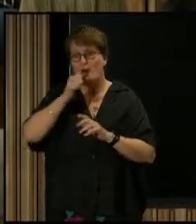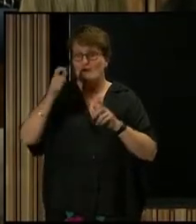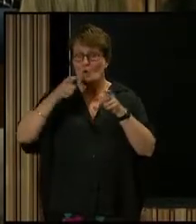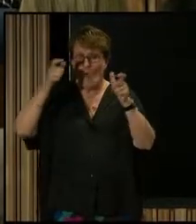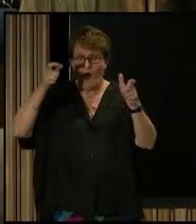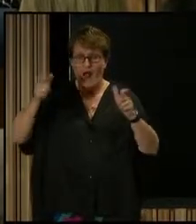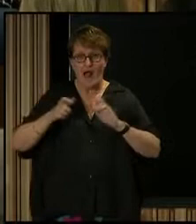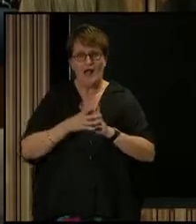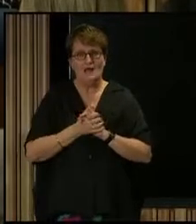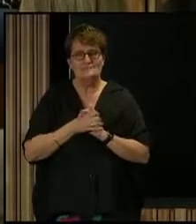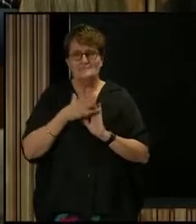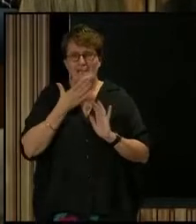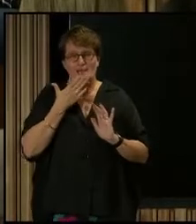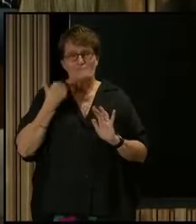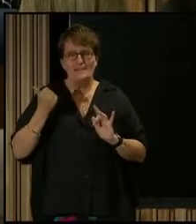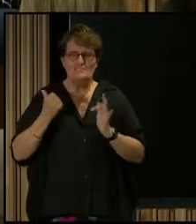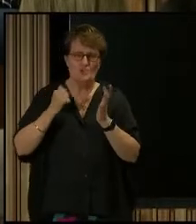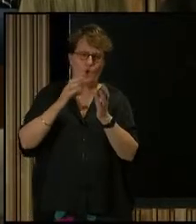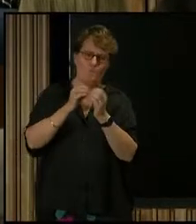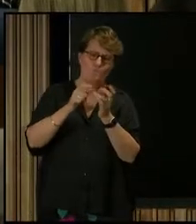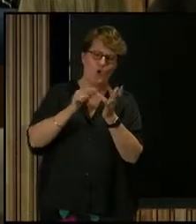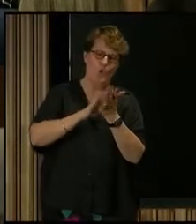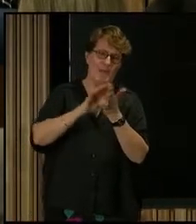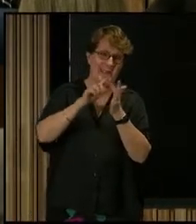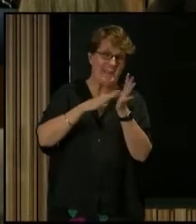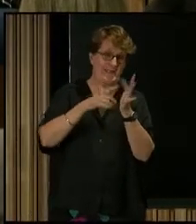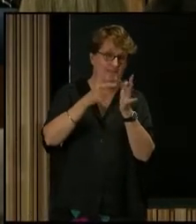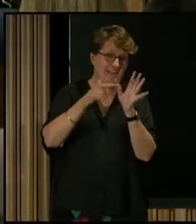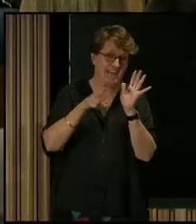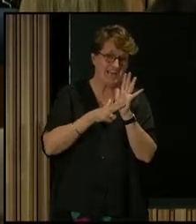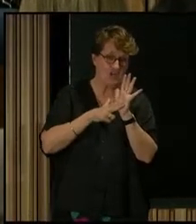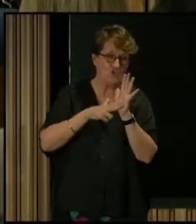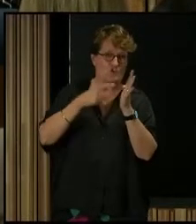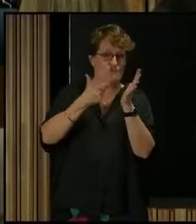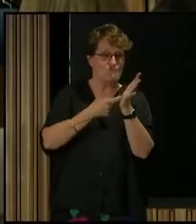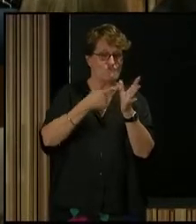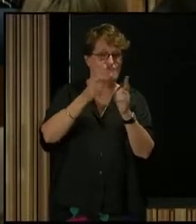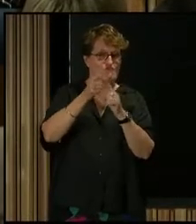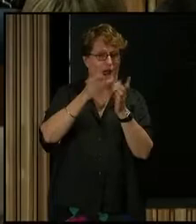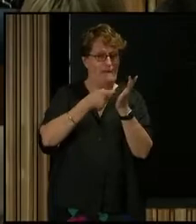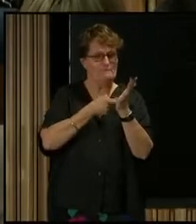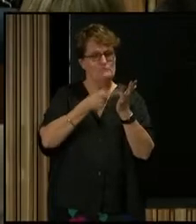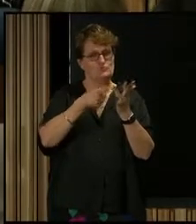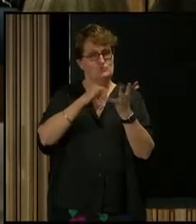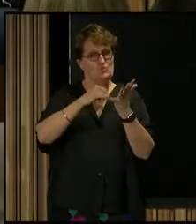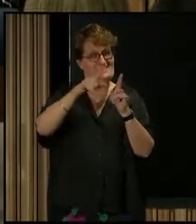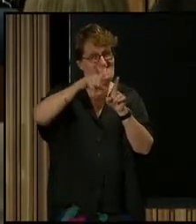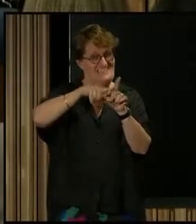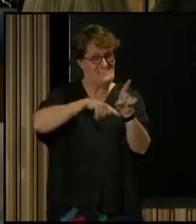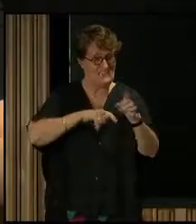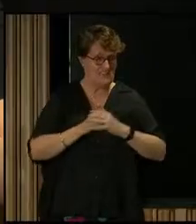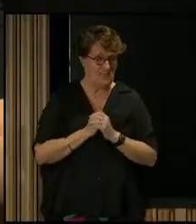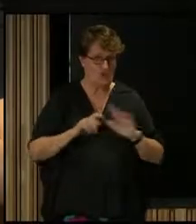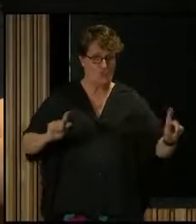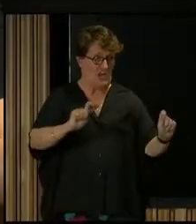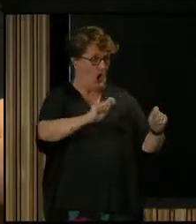we casually do Bohemian Rhapsody at any show. That could have been this evening. Yeah. We'd be locking the doors